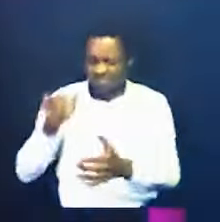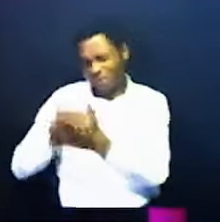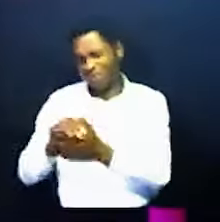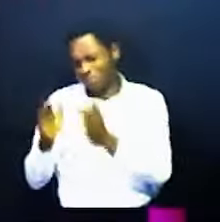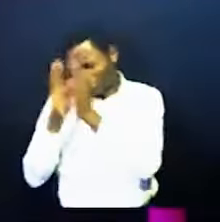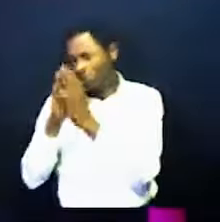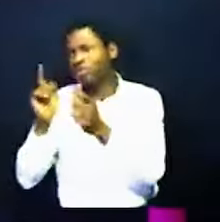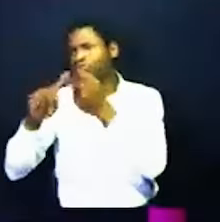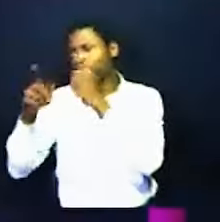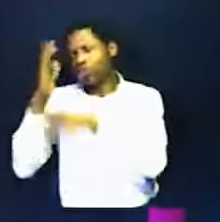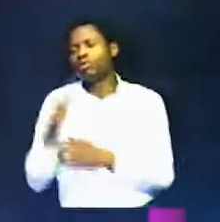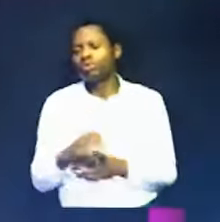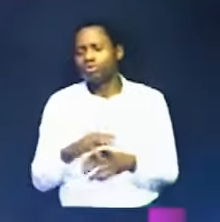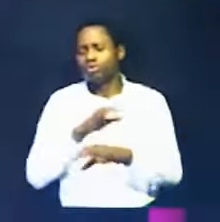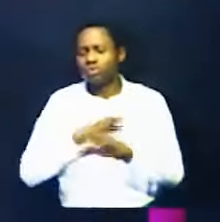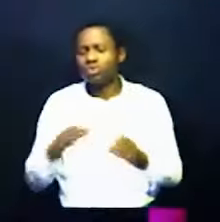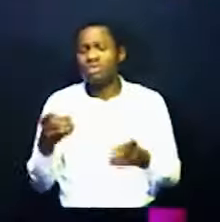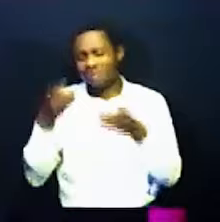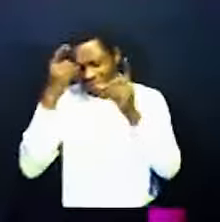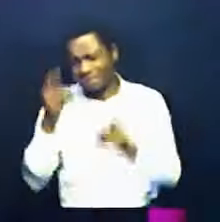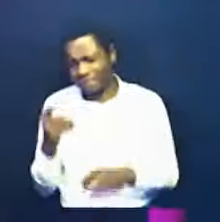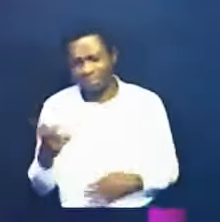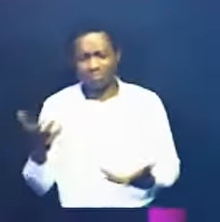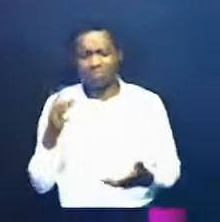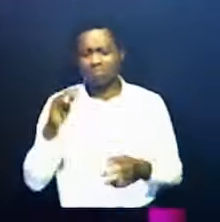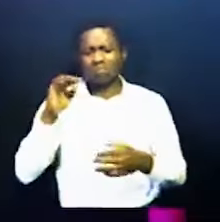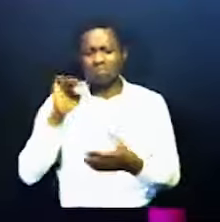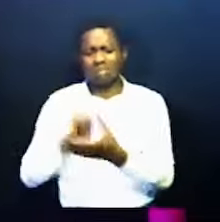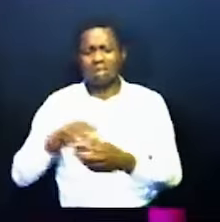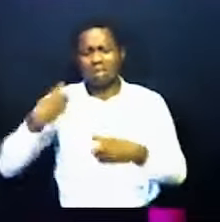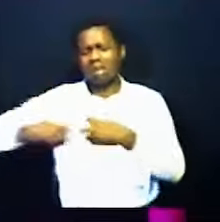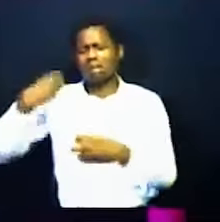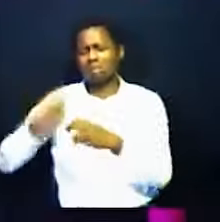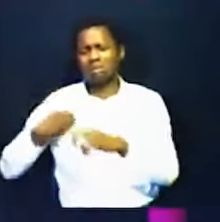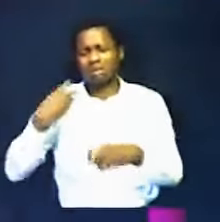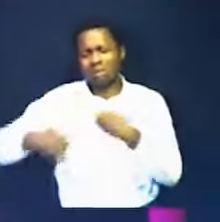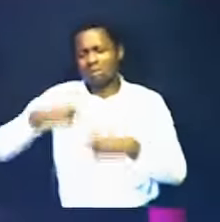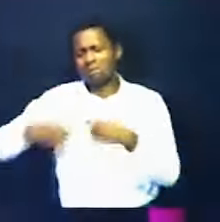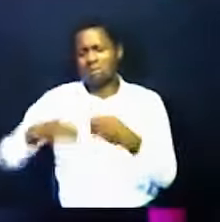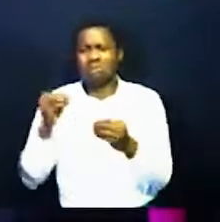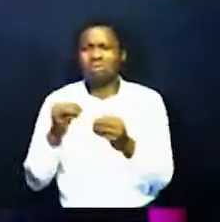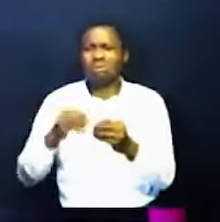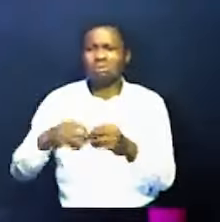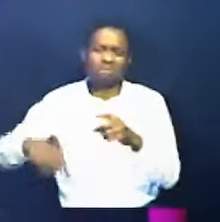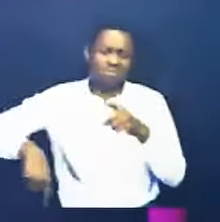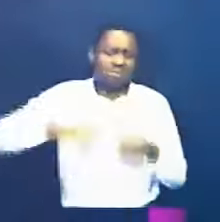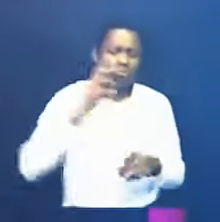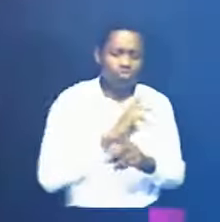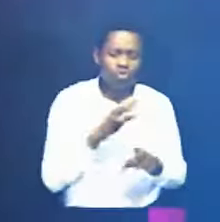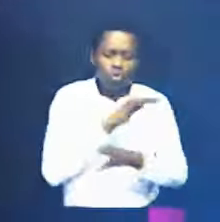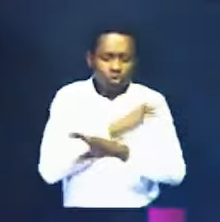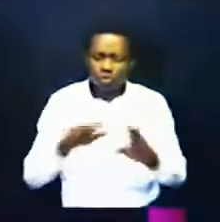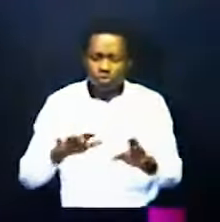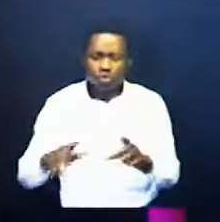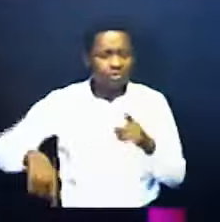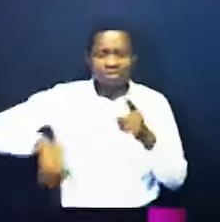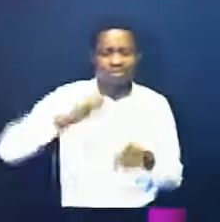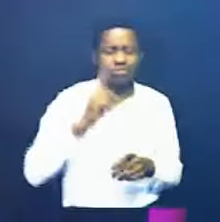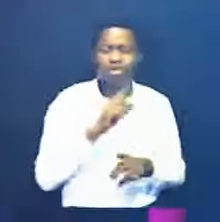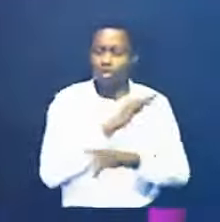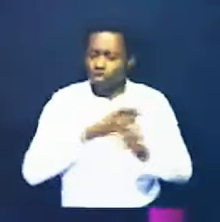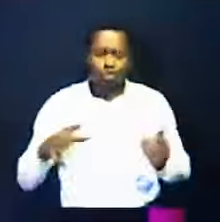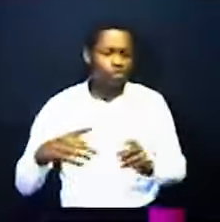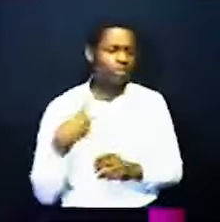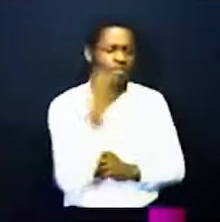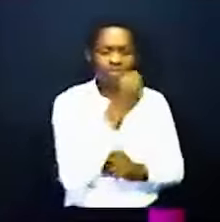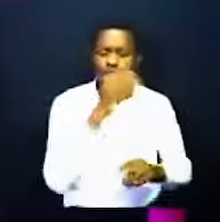leave. Don't pack and leave. Don't pack and leave. Don't pack and leave. Don't pack and leave.